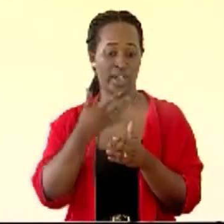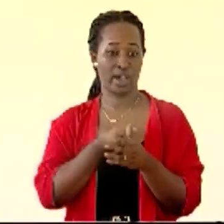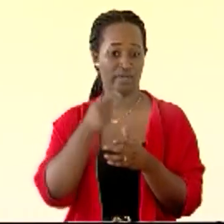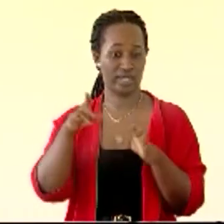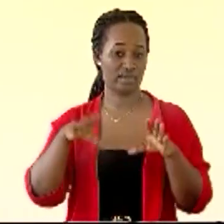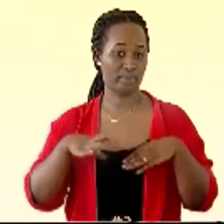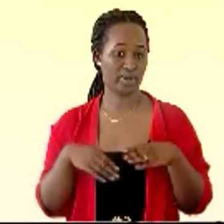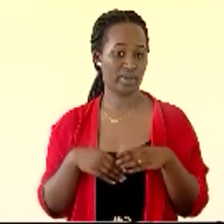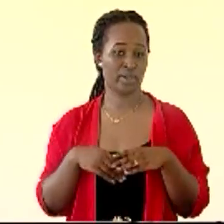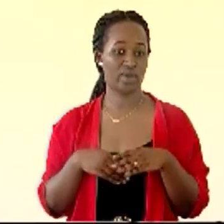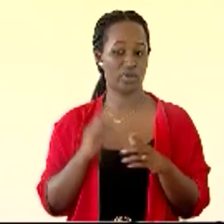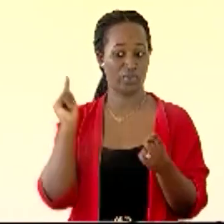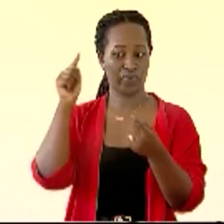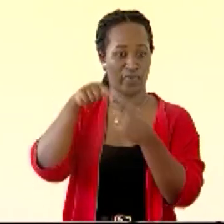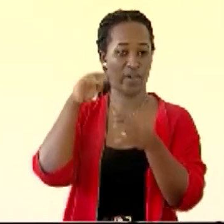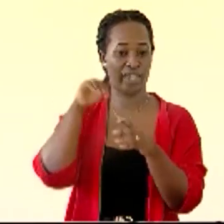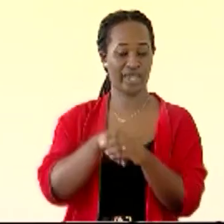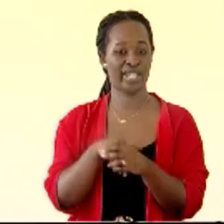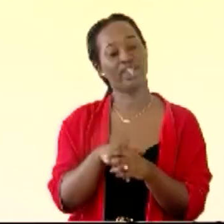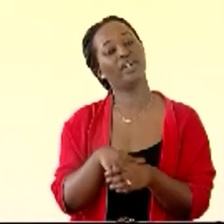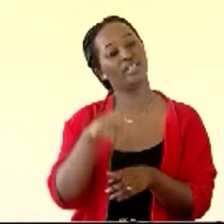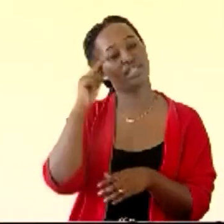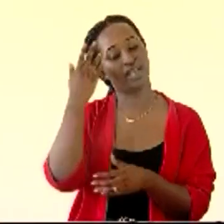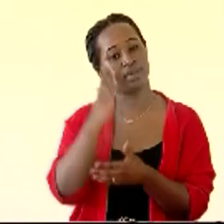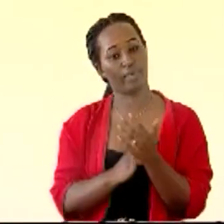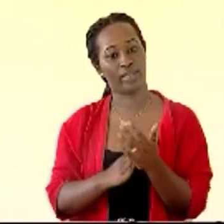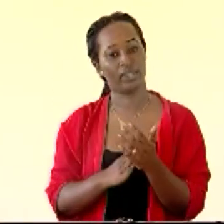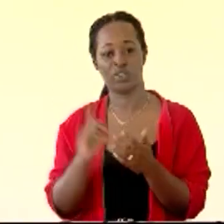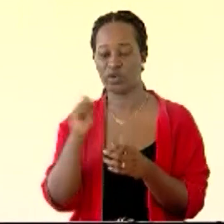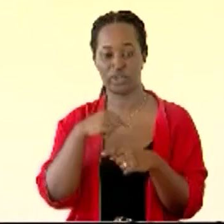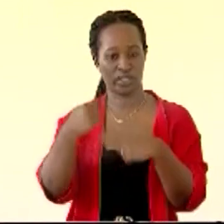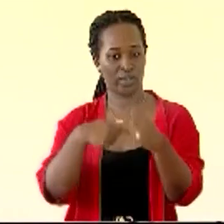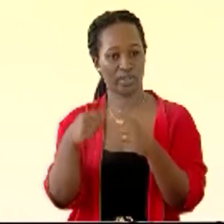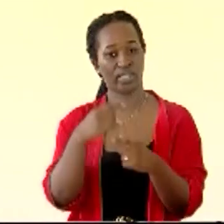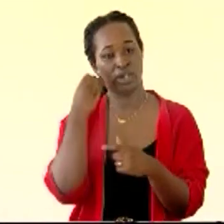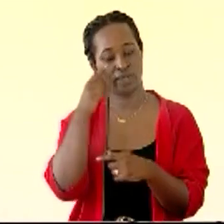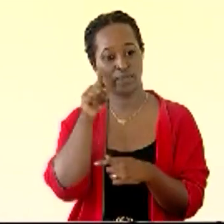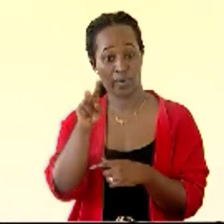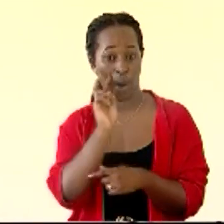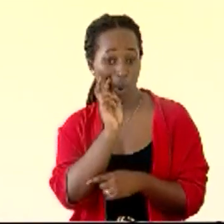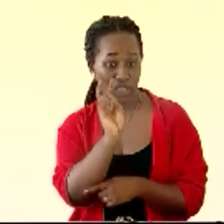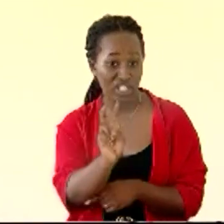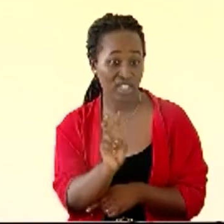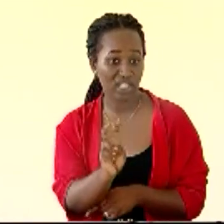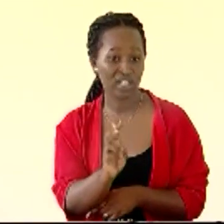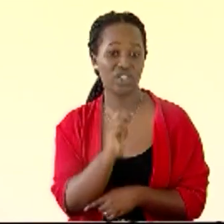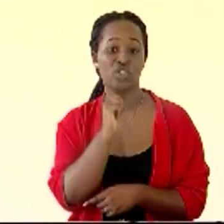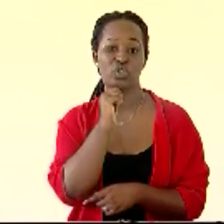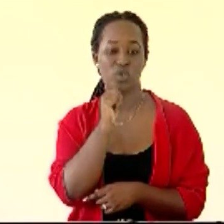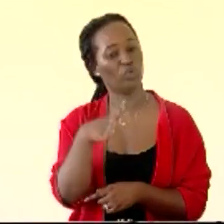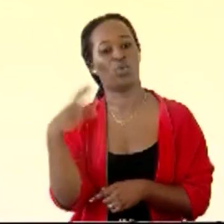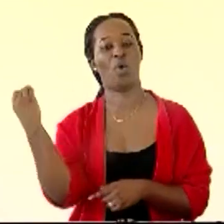to fall into the second part, remember, it's going to be a continuation. So even when you're going to be watching, don't move